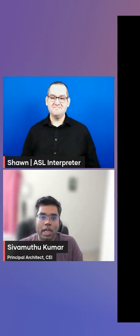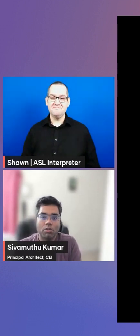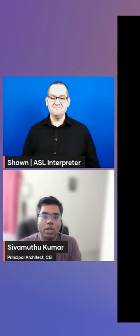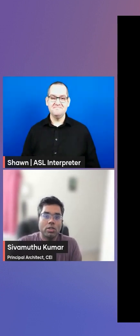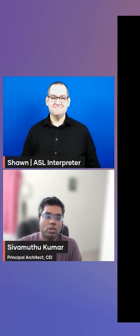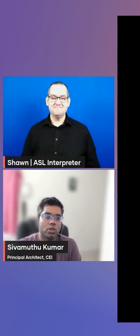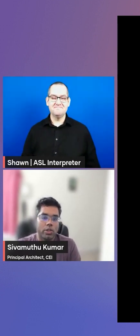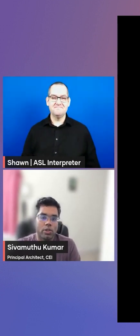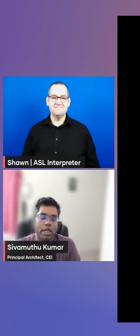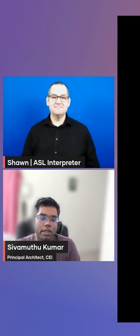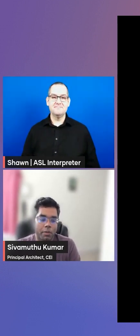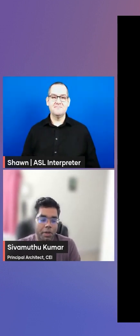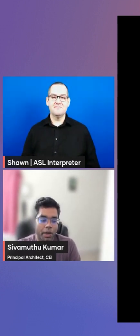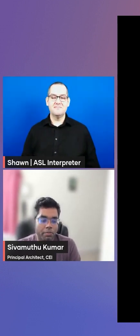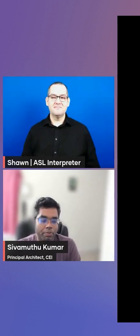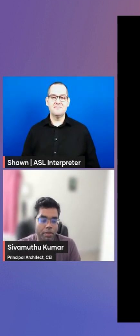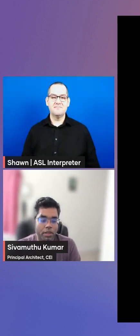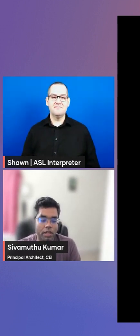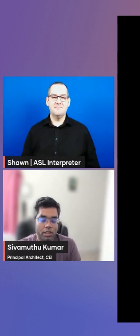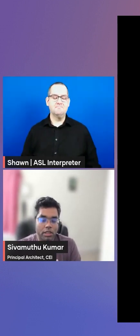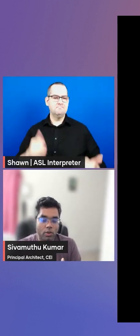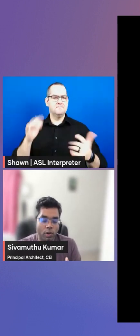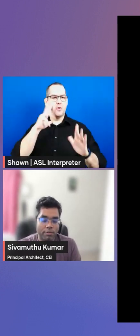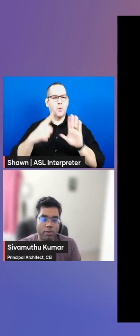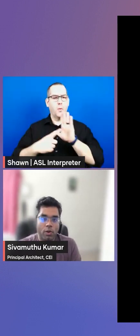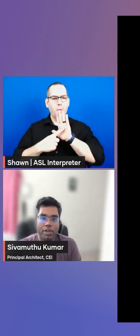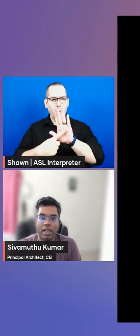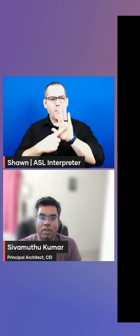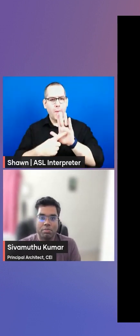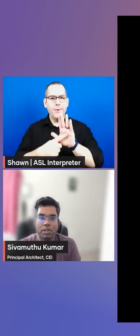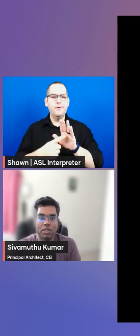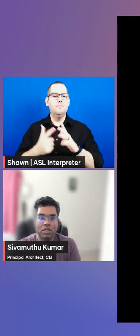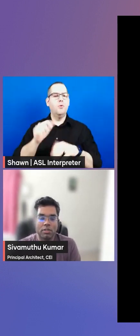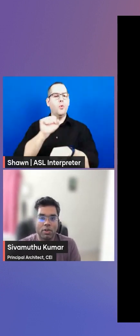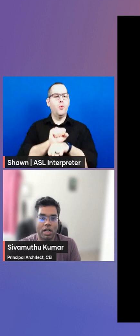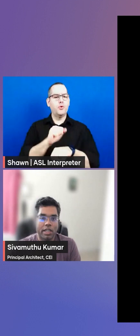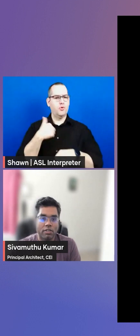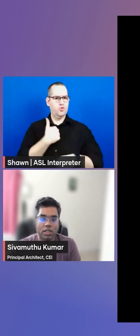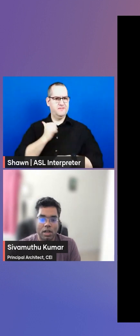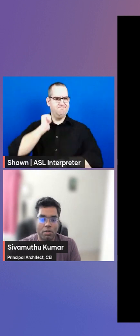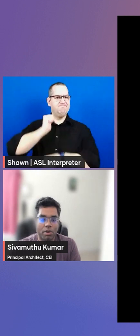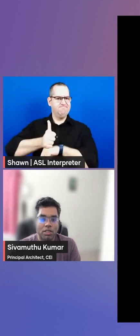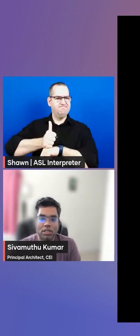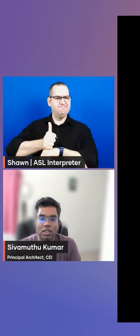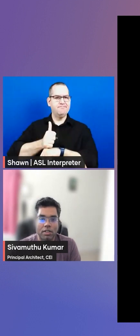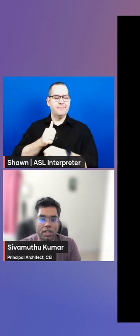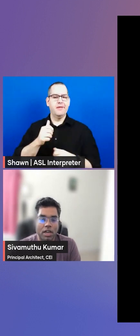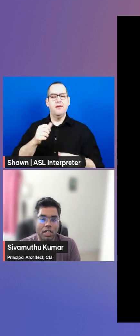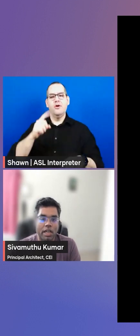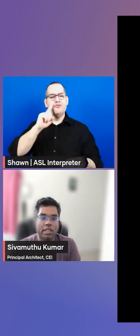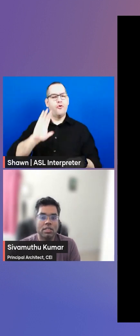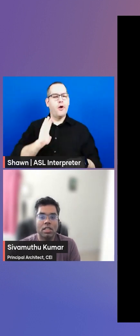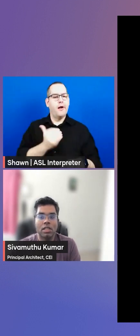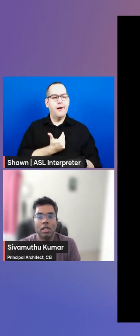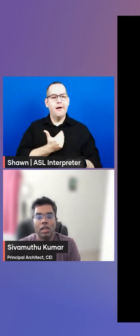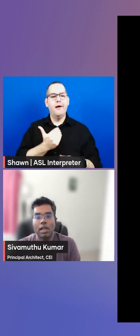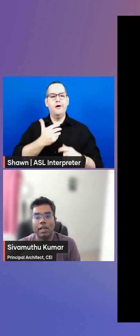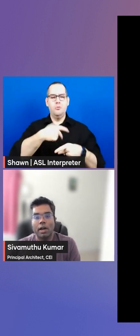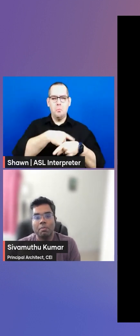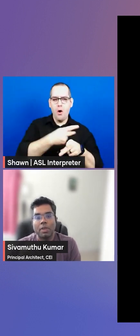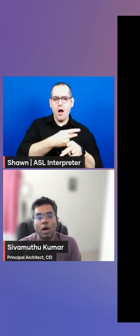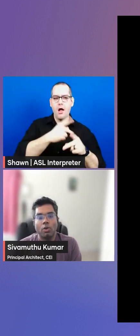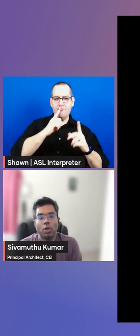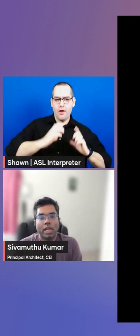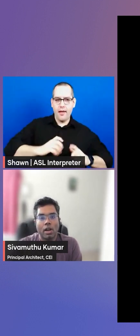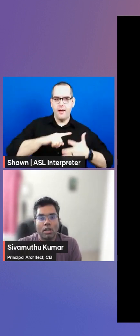So today I'm going to show you like the workflow we have built for like our projects and our clients,